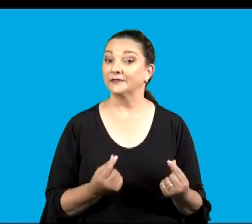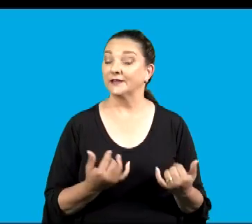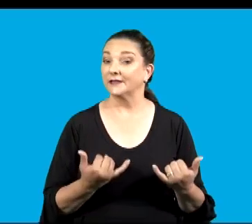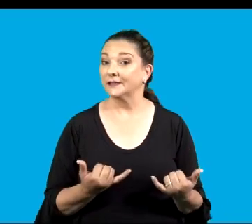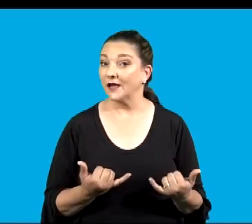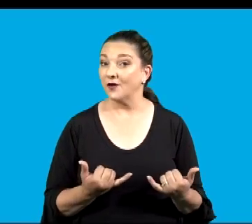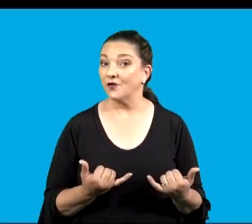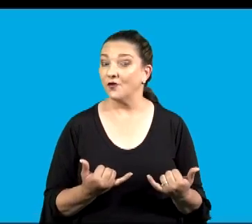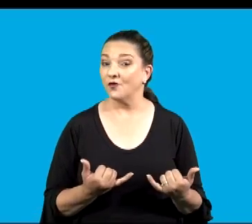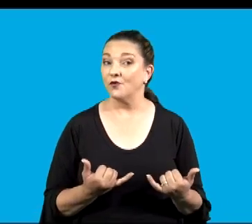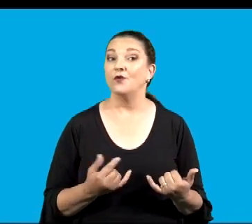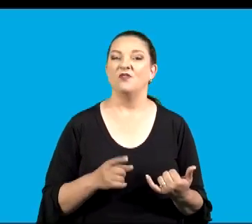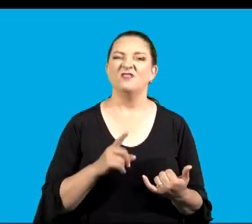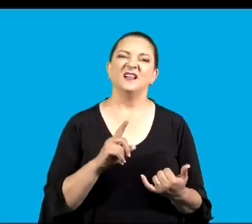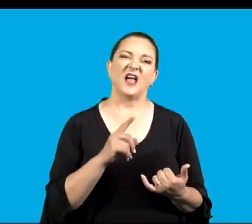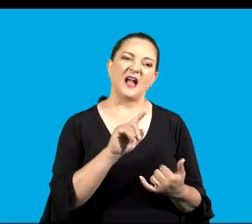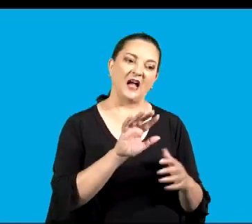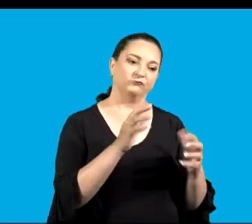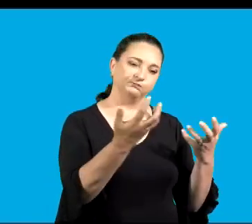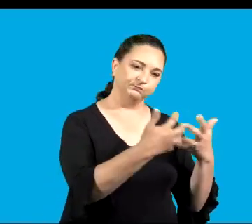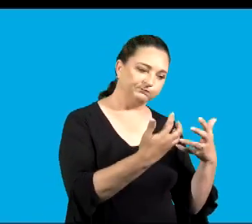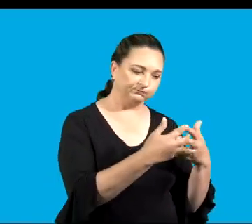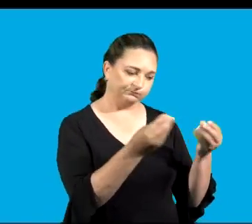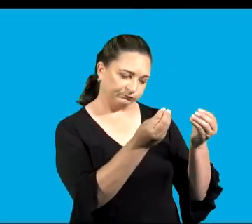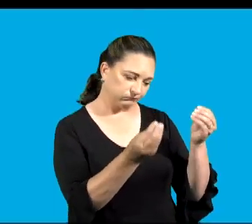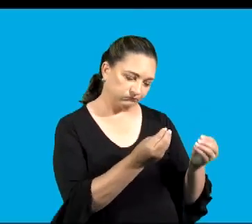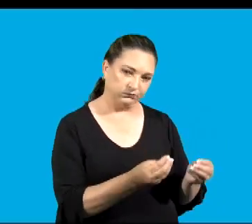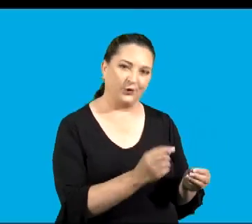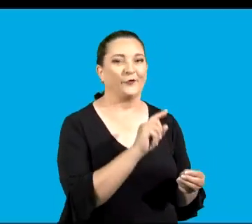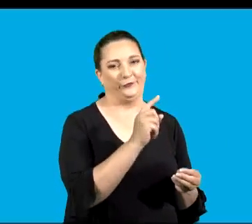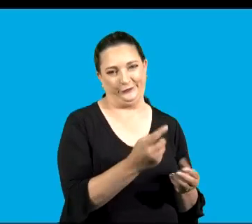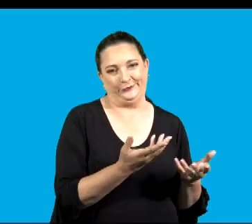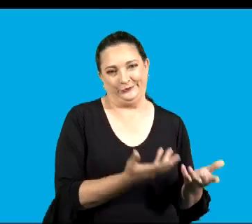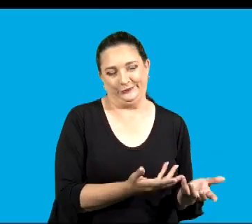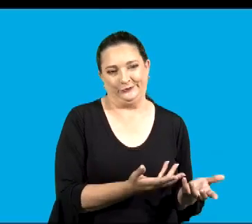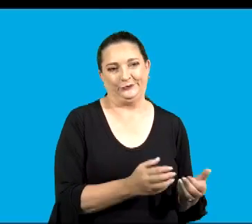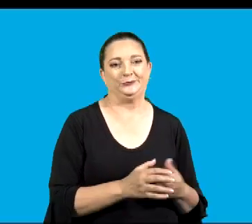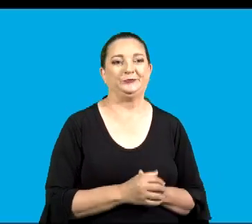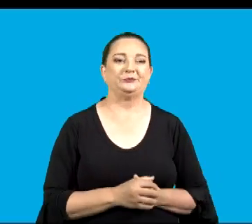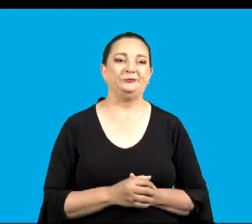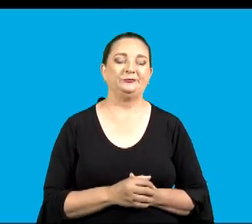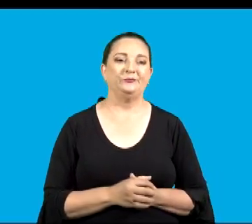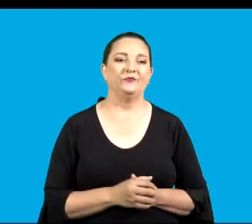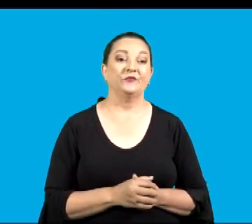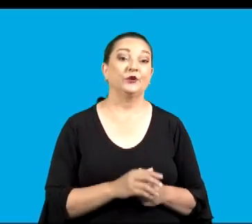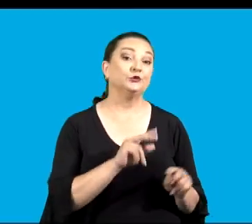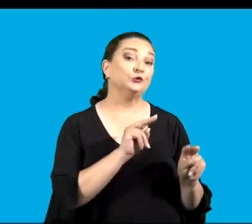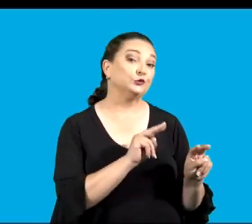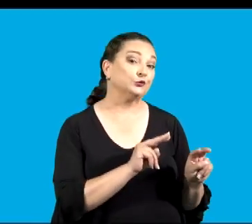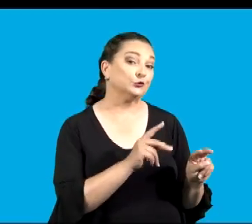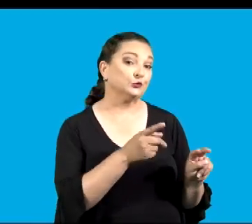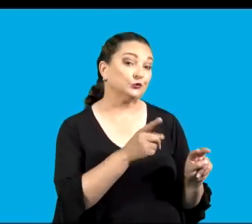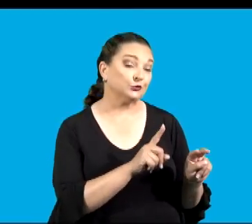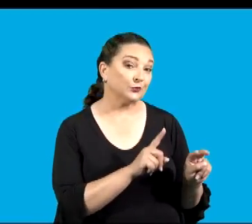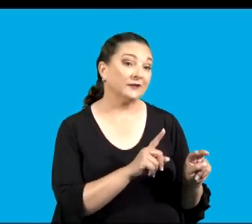now done the first type of reconciliation, as I explained earlier on, that is